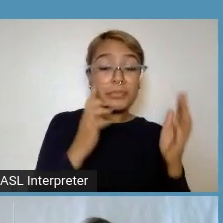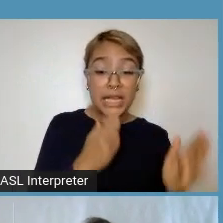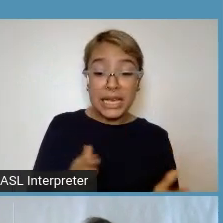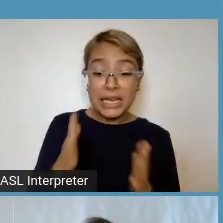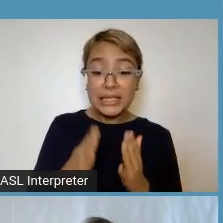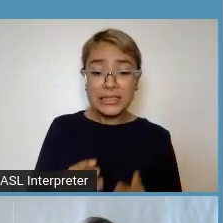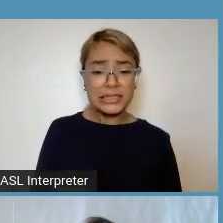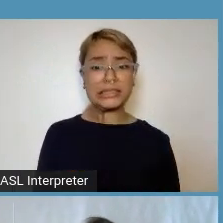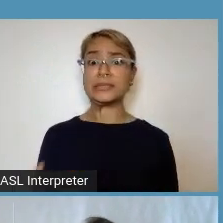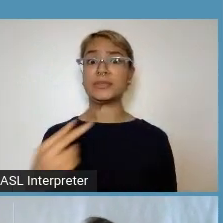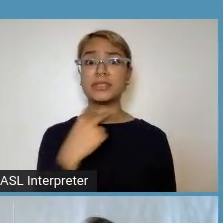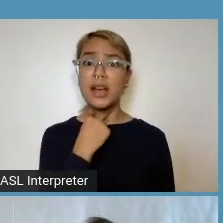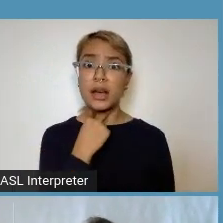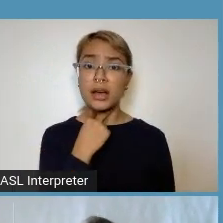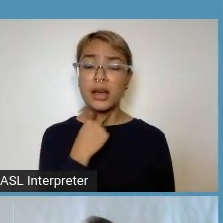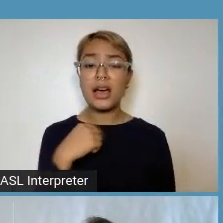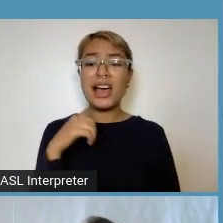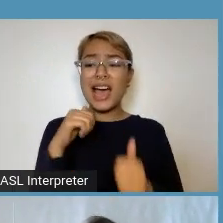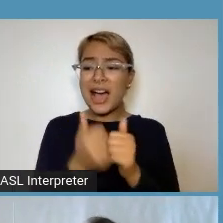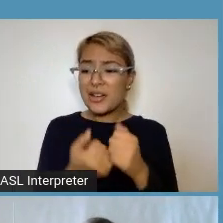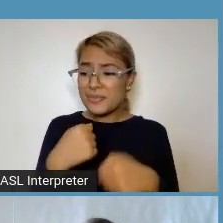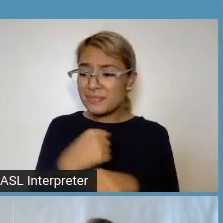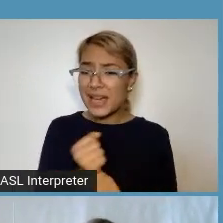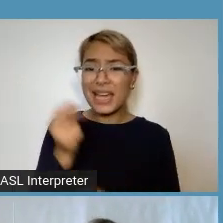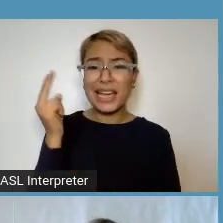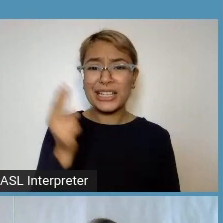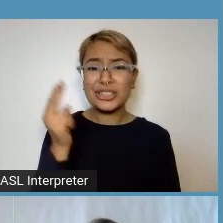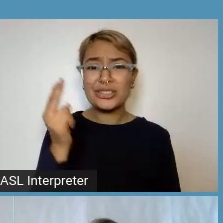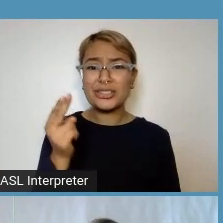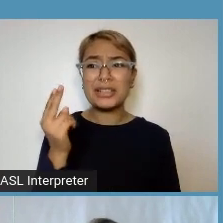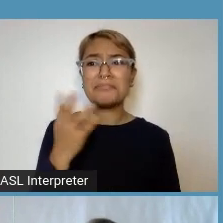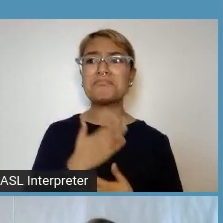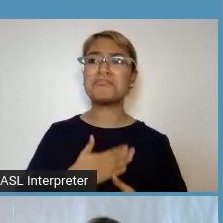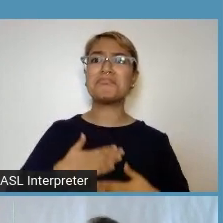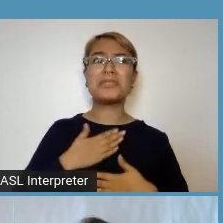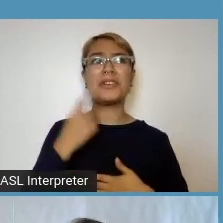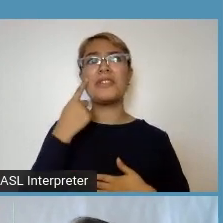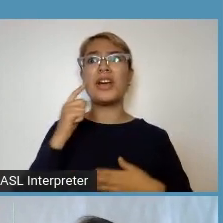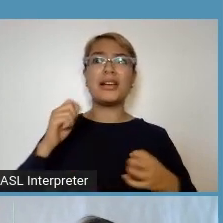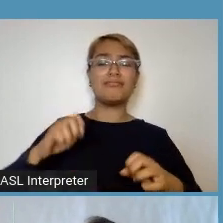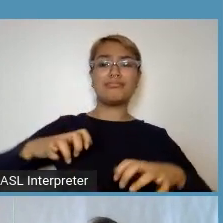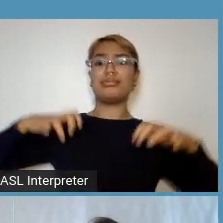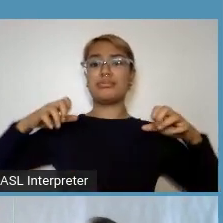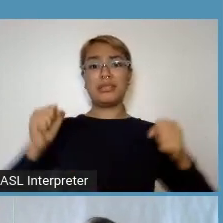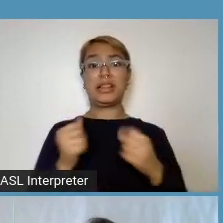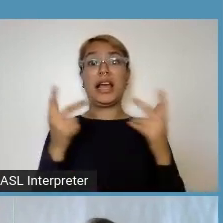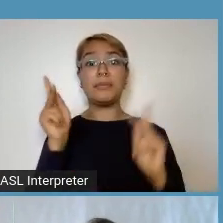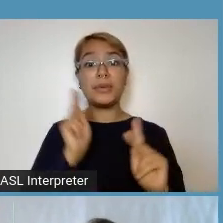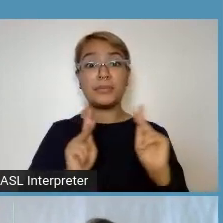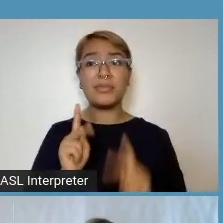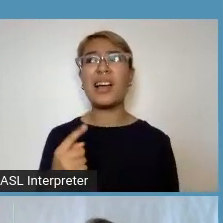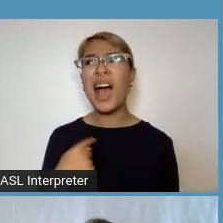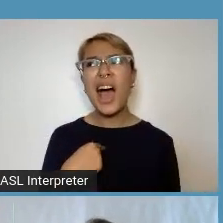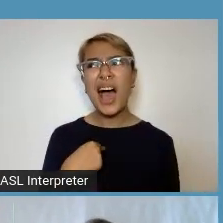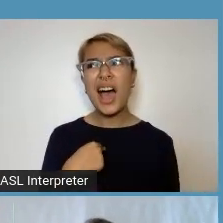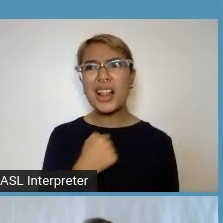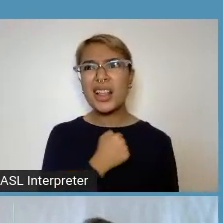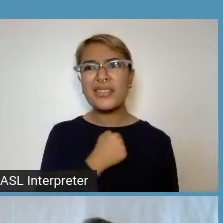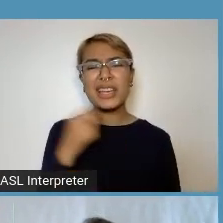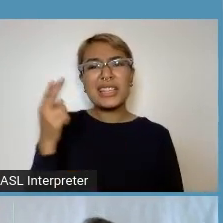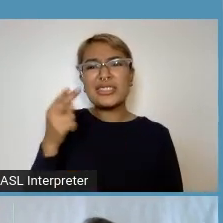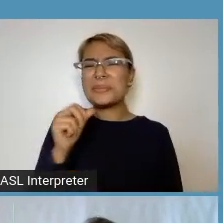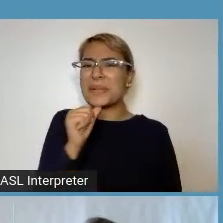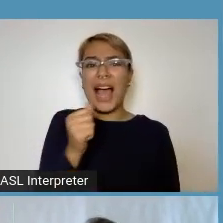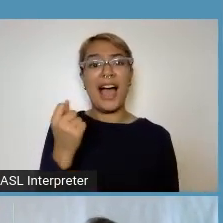stuck. How do you make history enjoyable for the masses? I mean, I love history, but not everybody